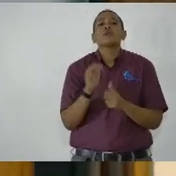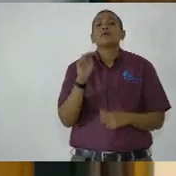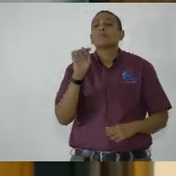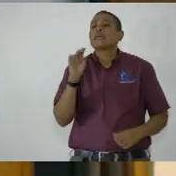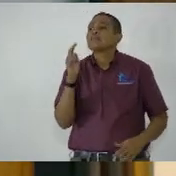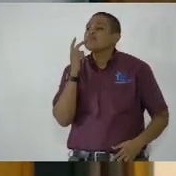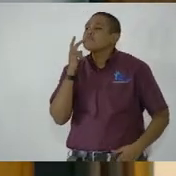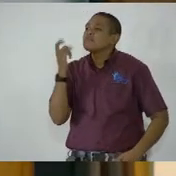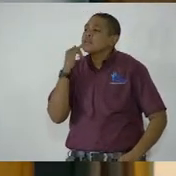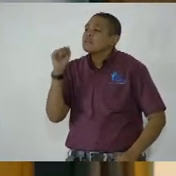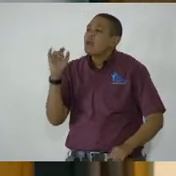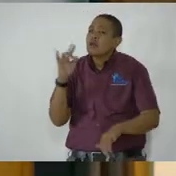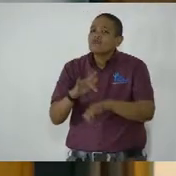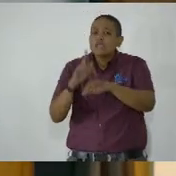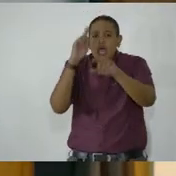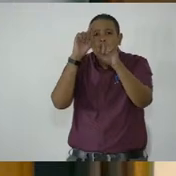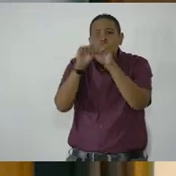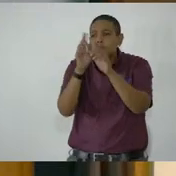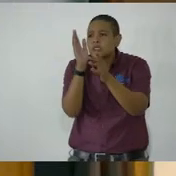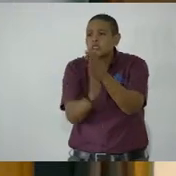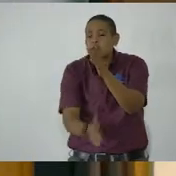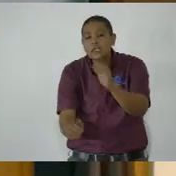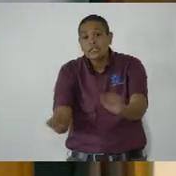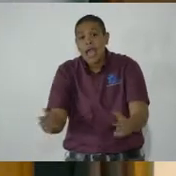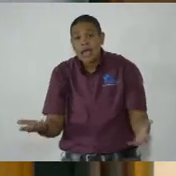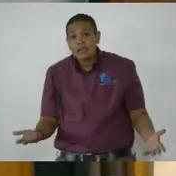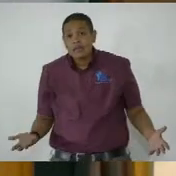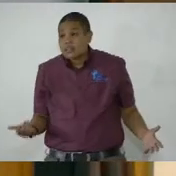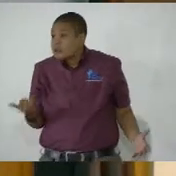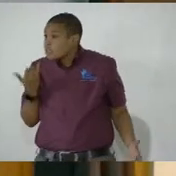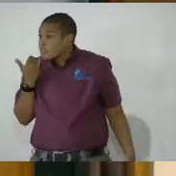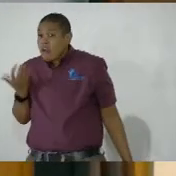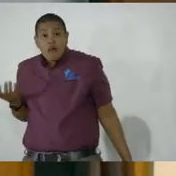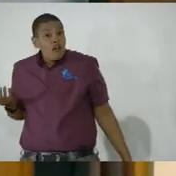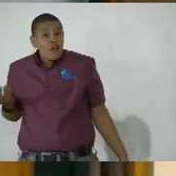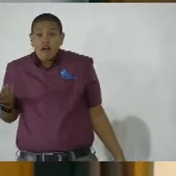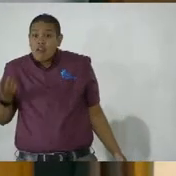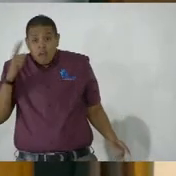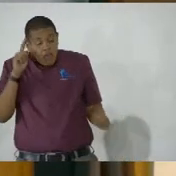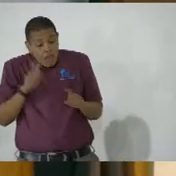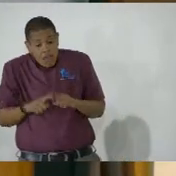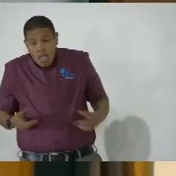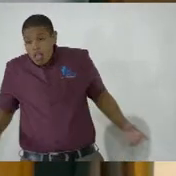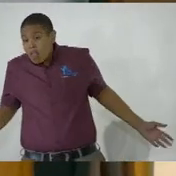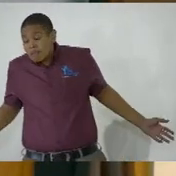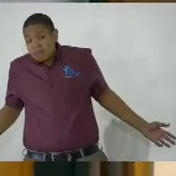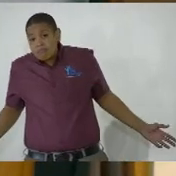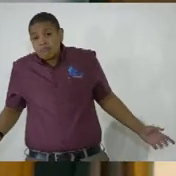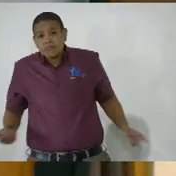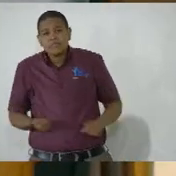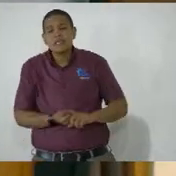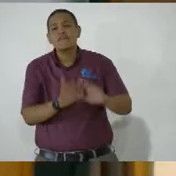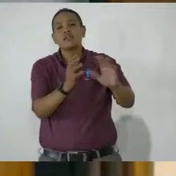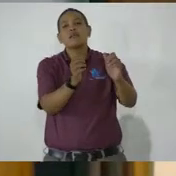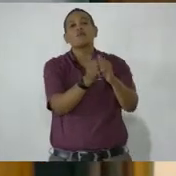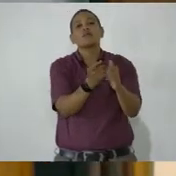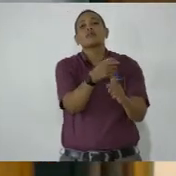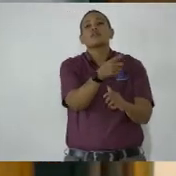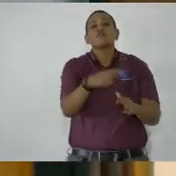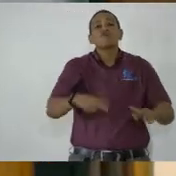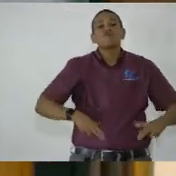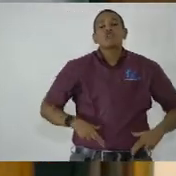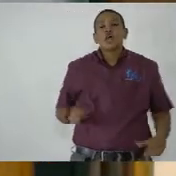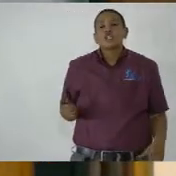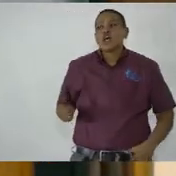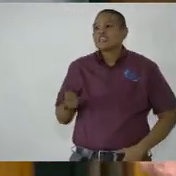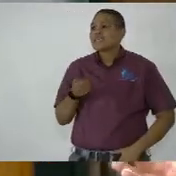see if they can reach an agreement. Where they can't reach an agreement, they then leave it to that retired judge,